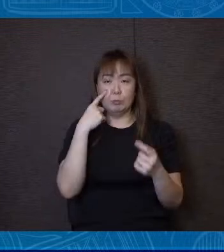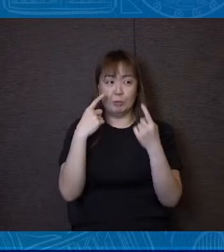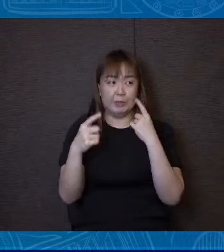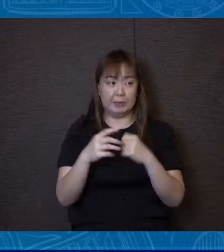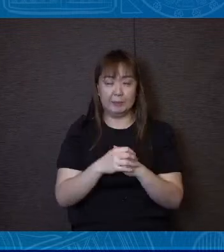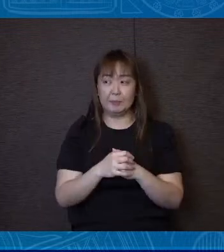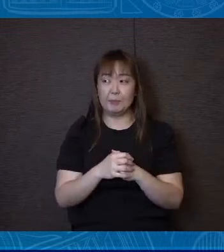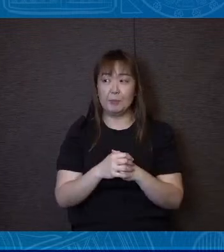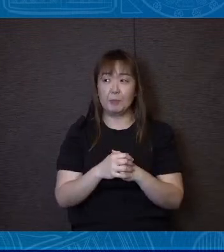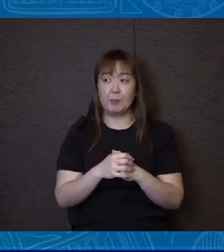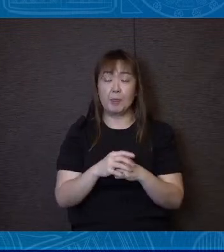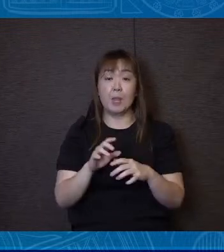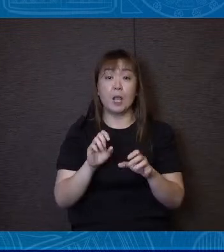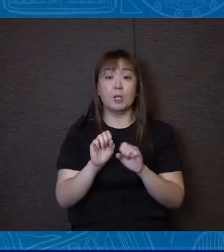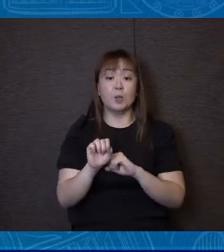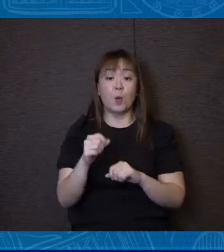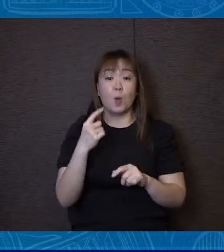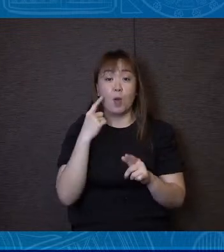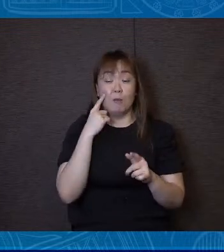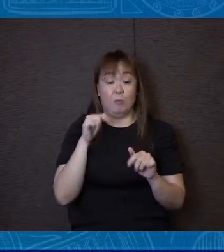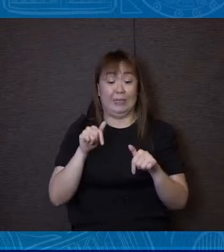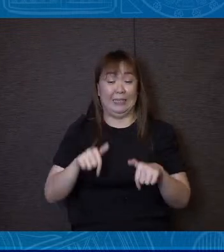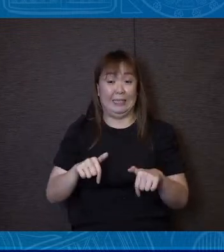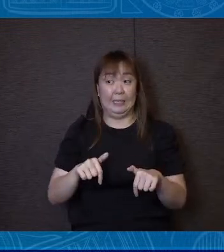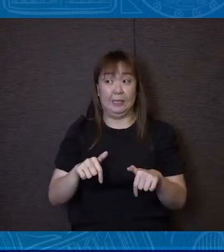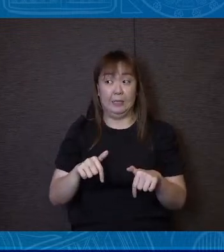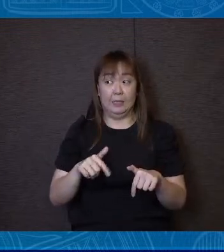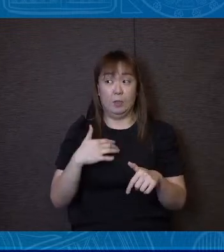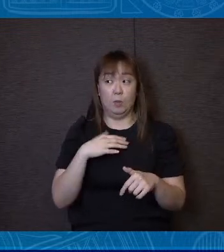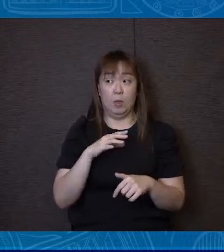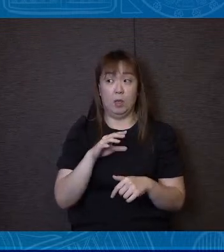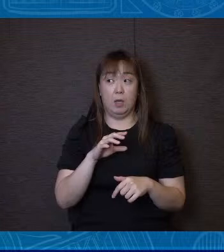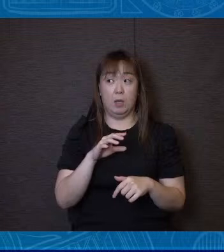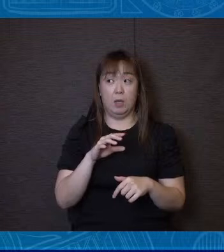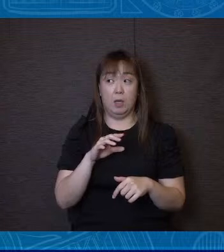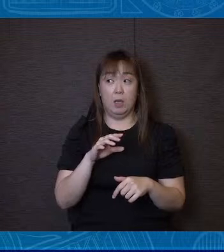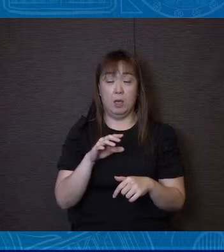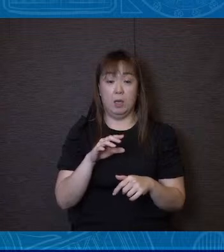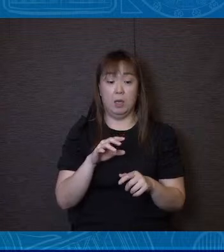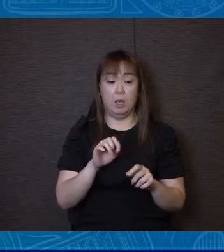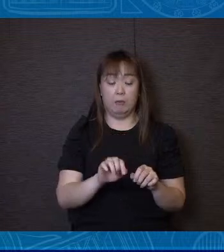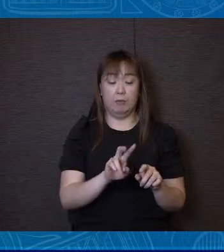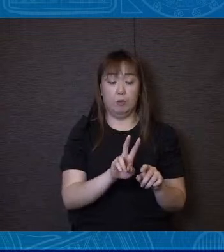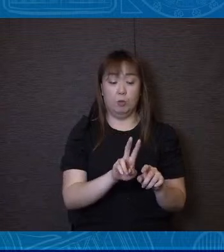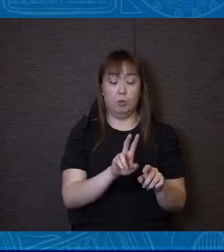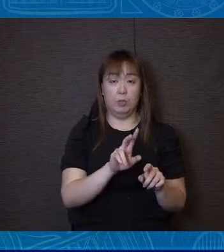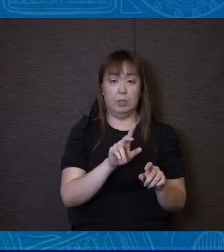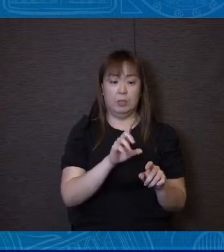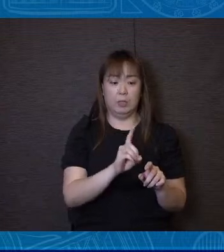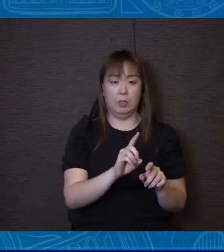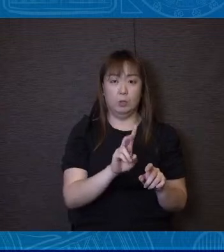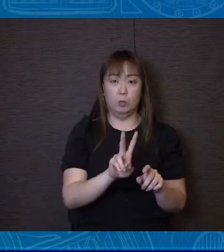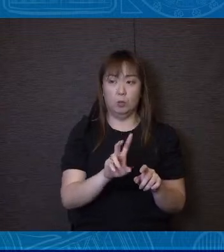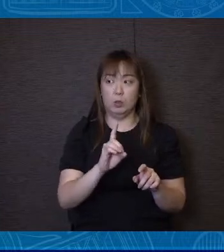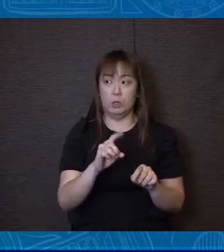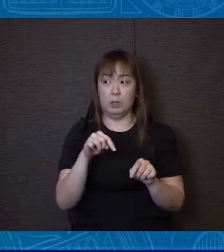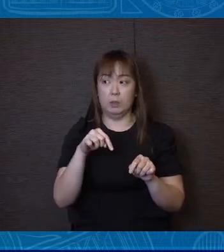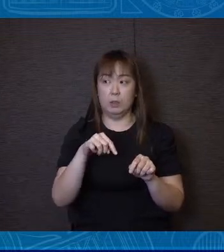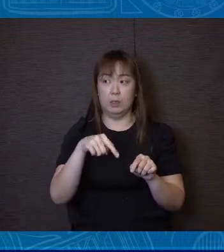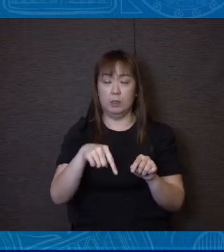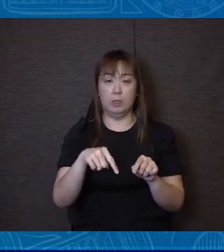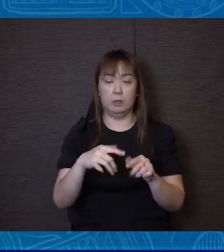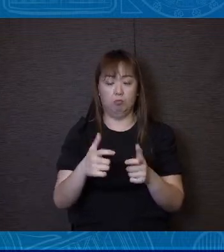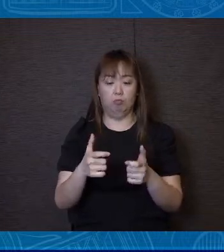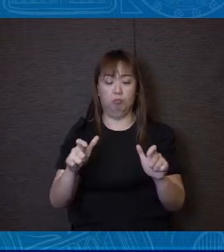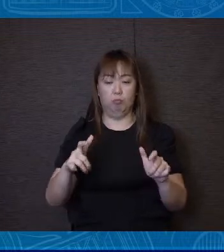reason why for these particular exercises, when you have the NTN and the D2D already really running upstream, it's a big game changer